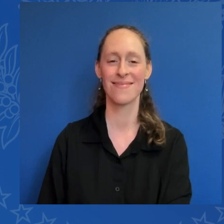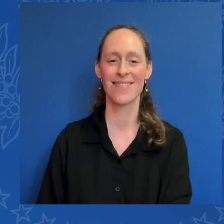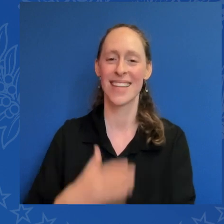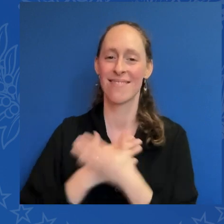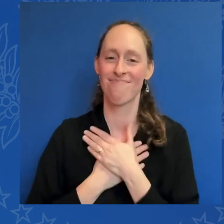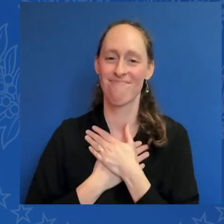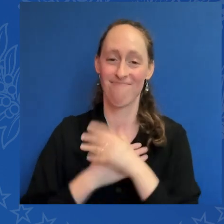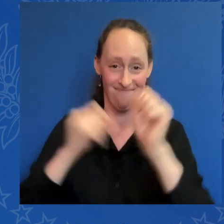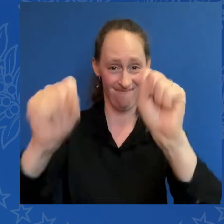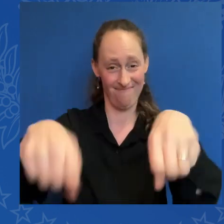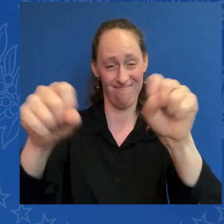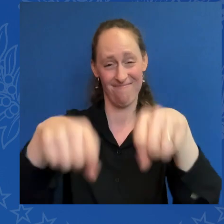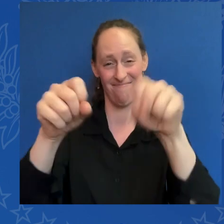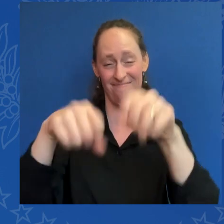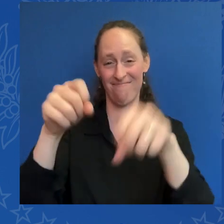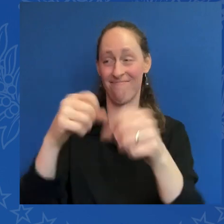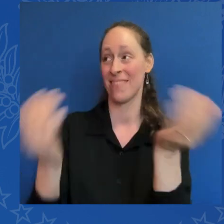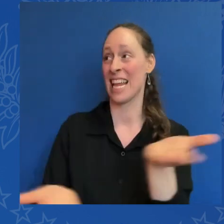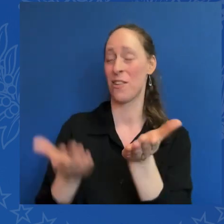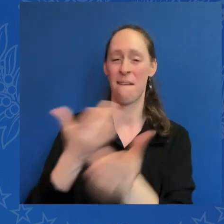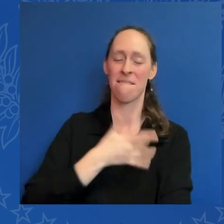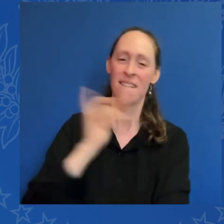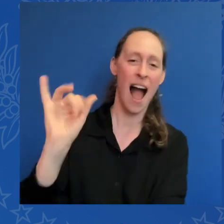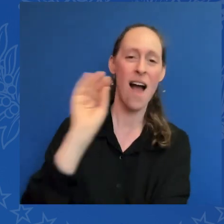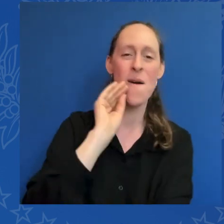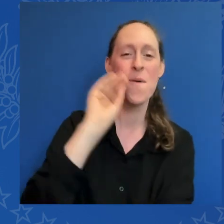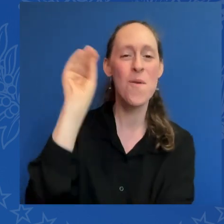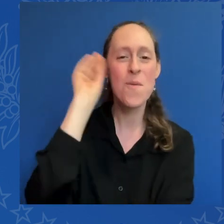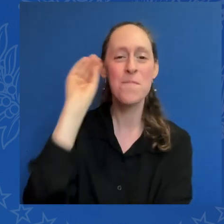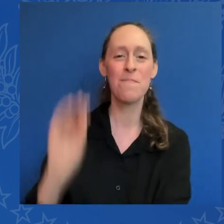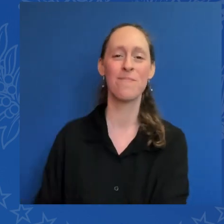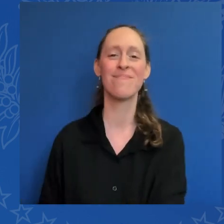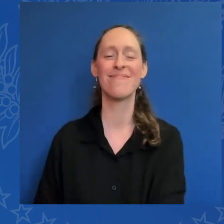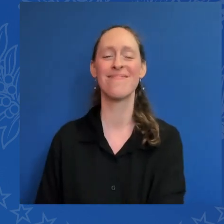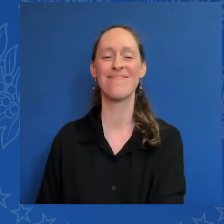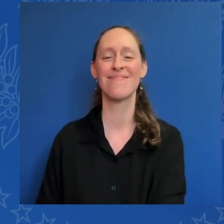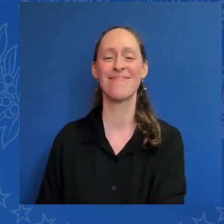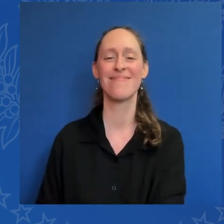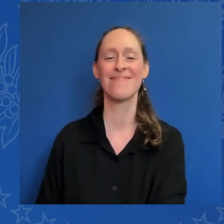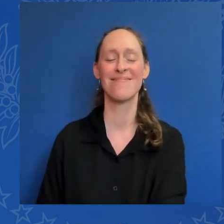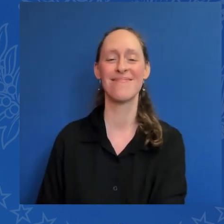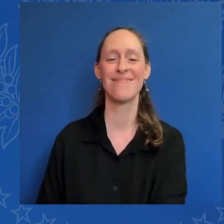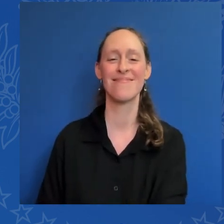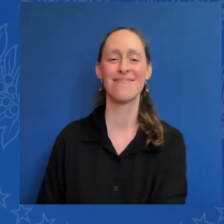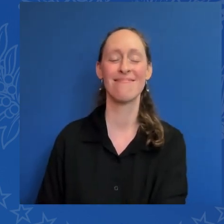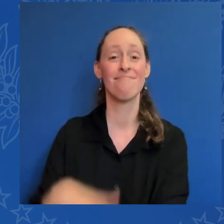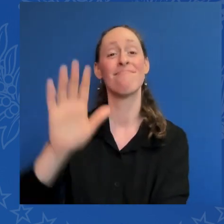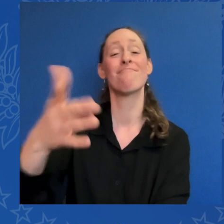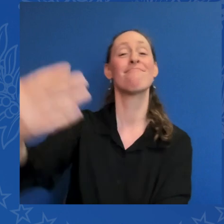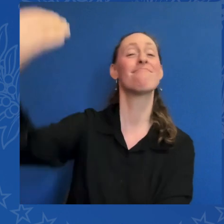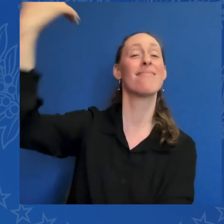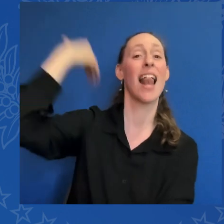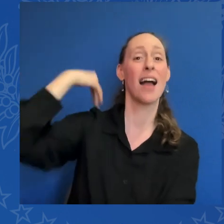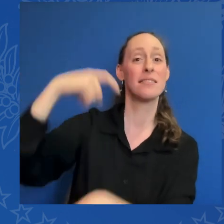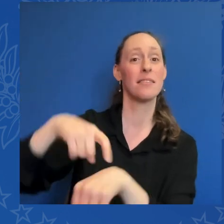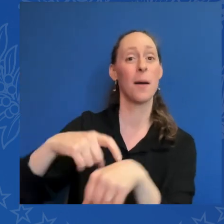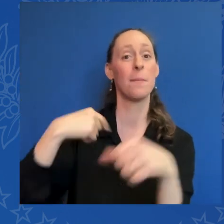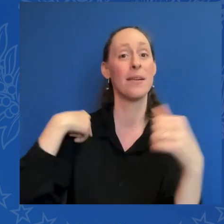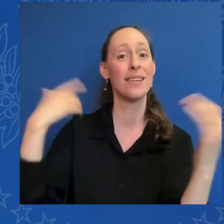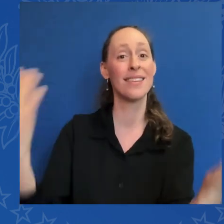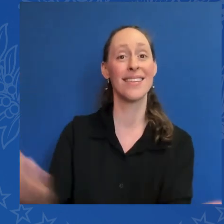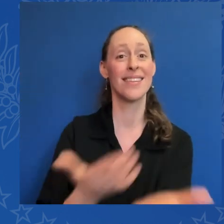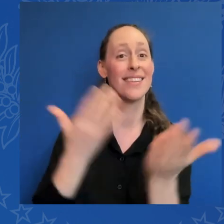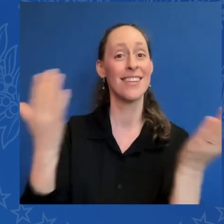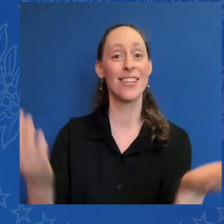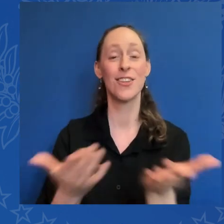I said last time I was here, in a sense, I know why my ancestors